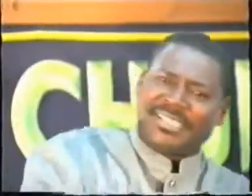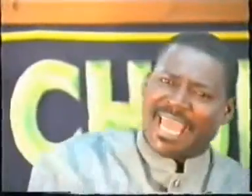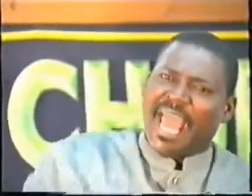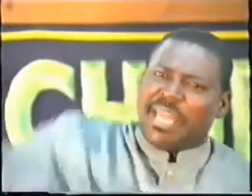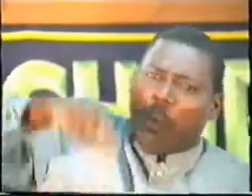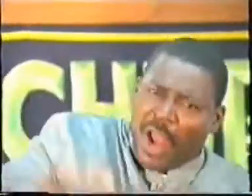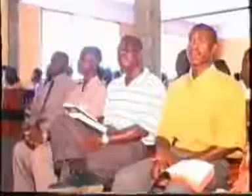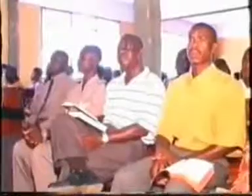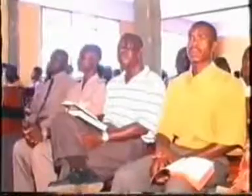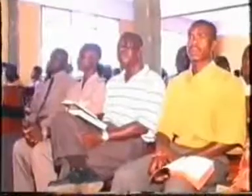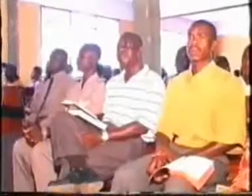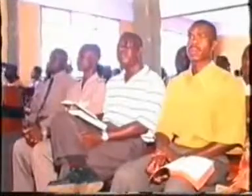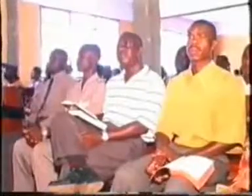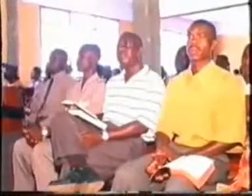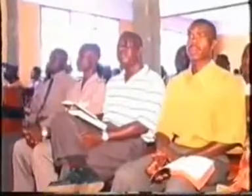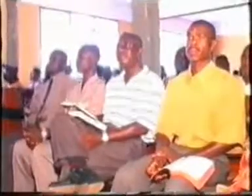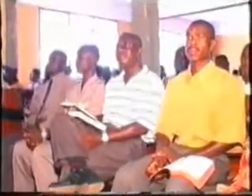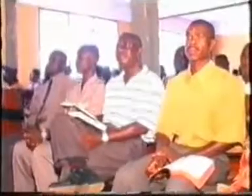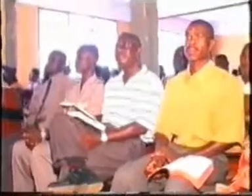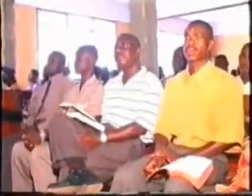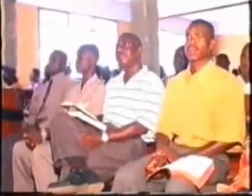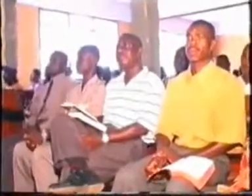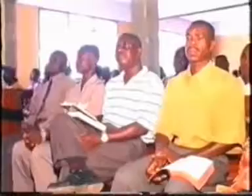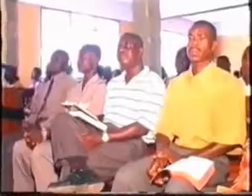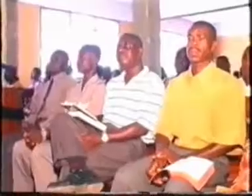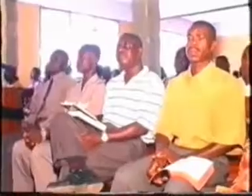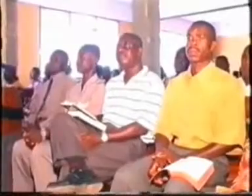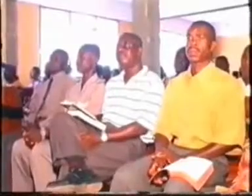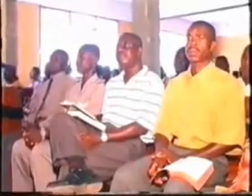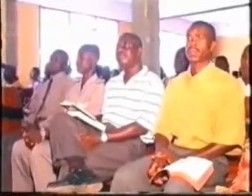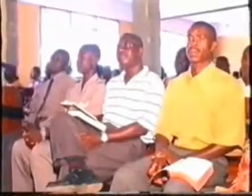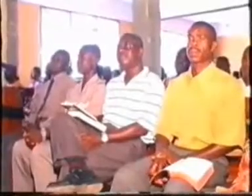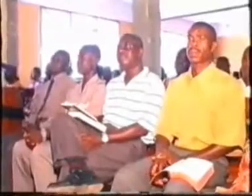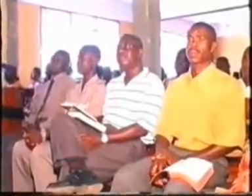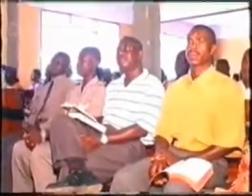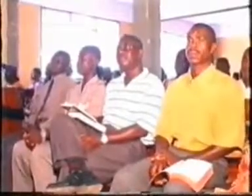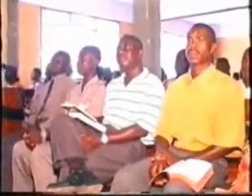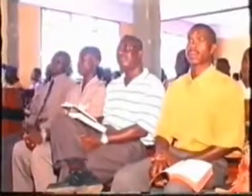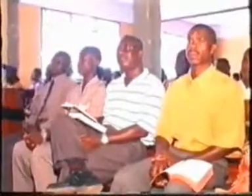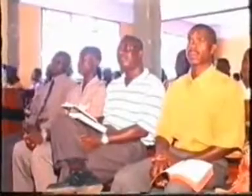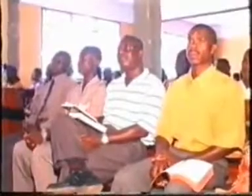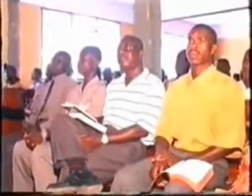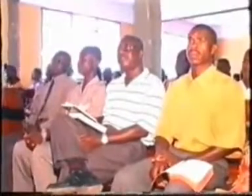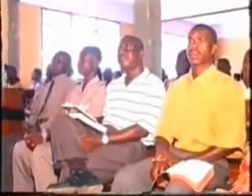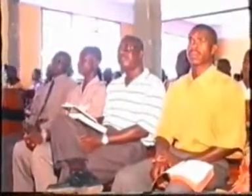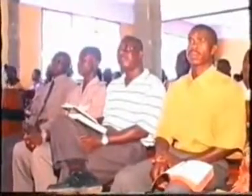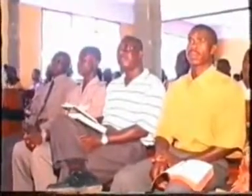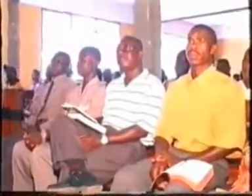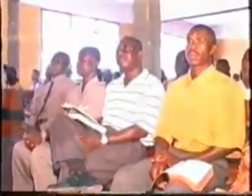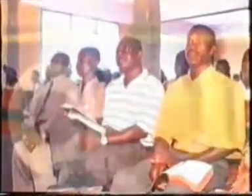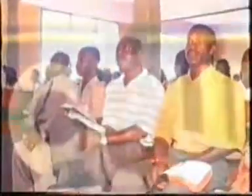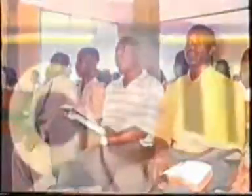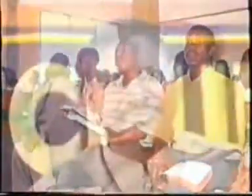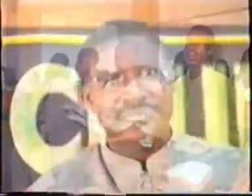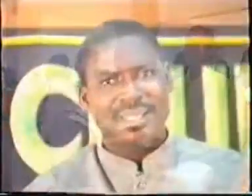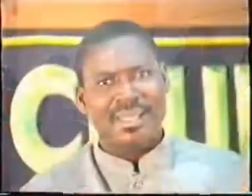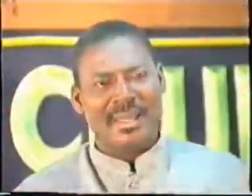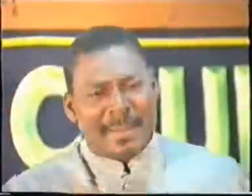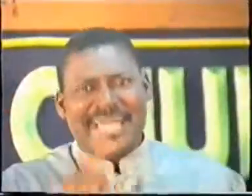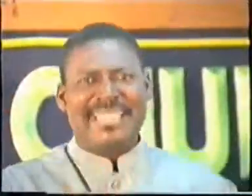kyerɛ wɔ no sɛ the word of god no ɛka kyerɛ yɛn sɛ titan belongs to the old testament and titan belongs to